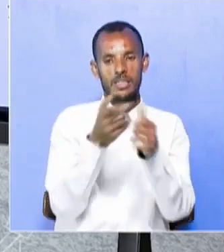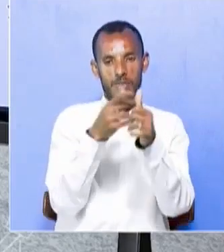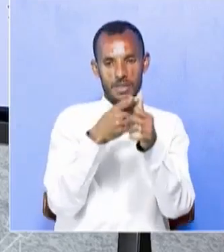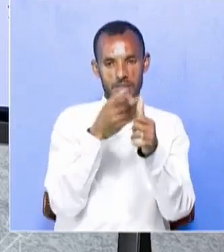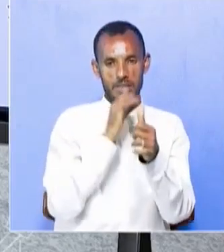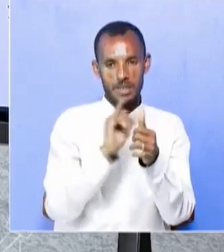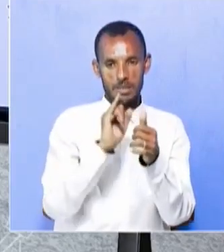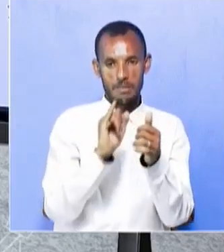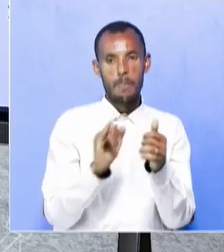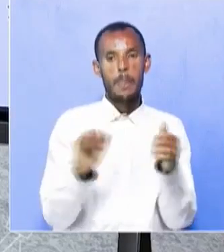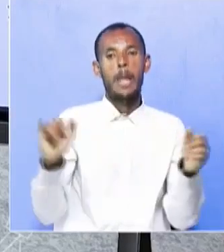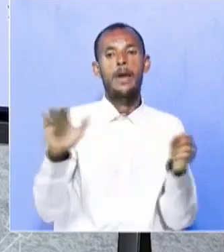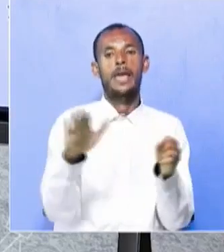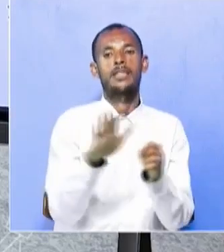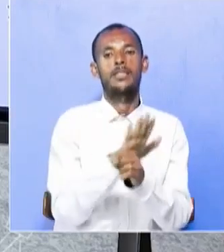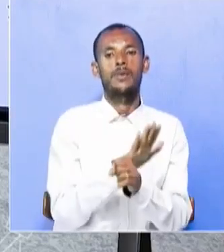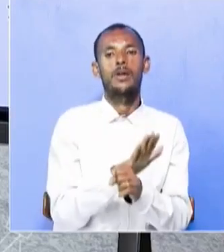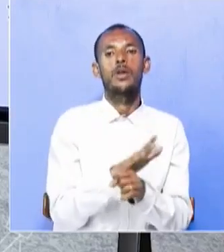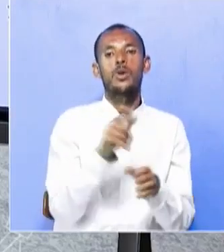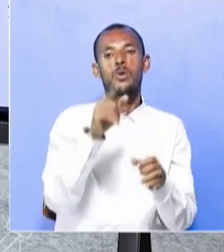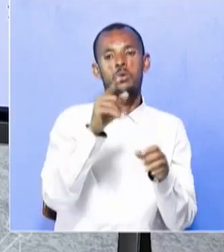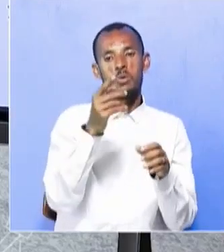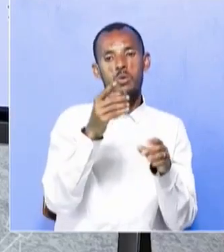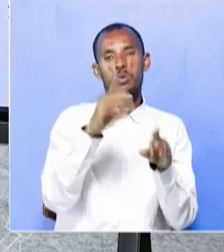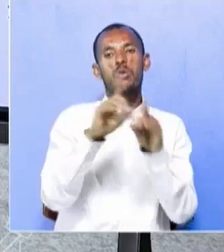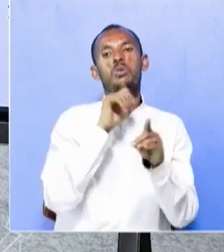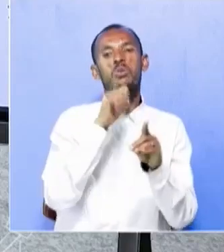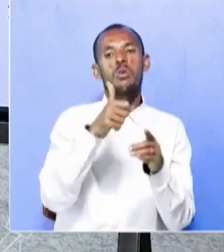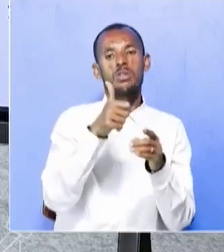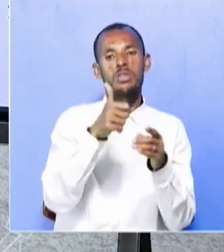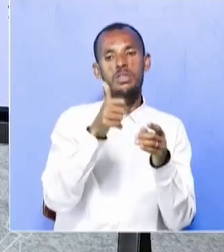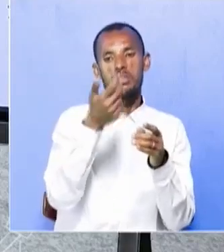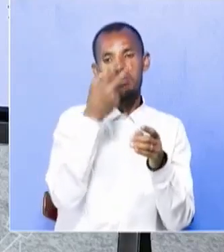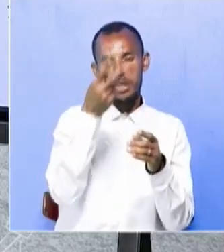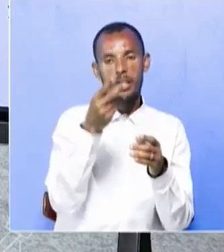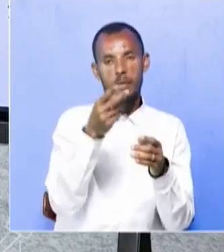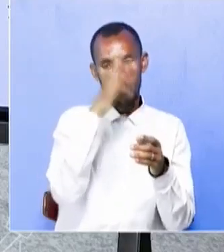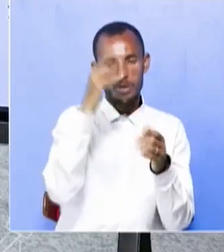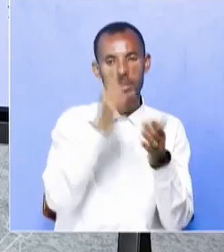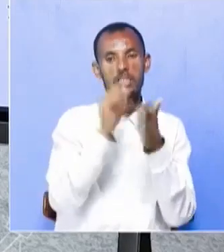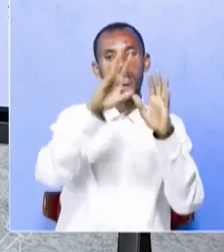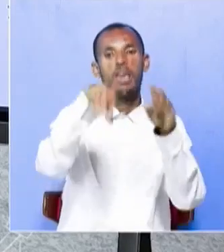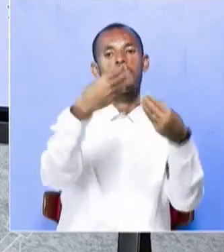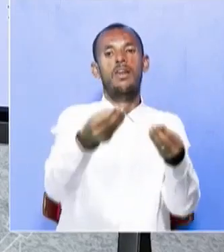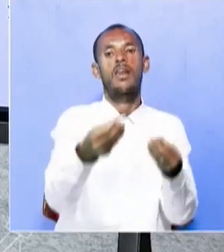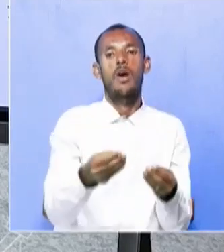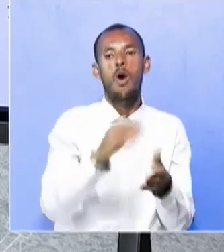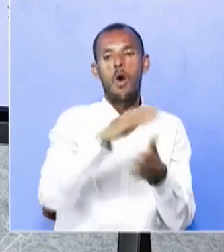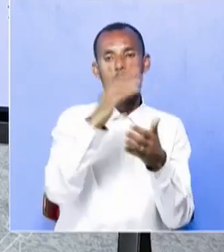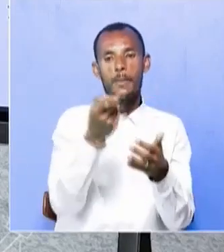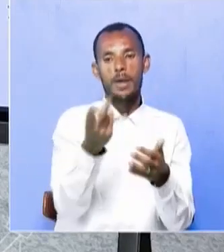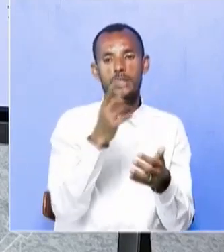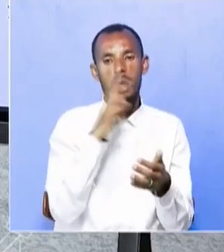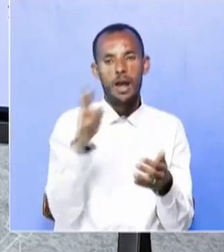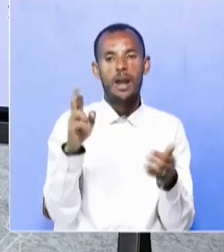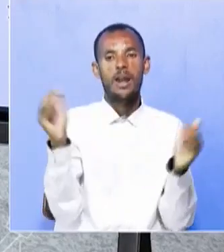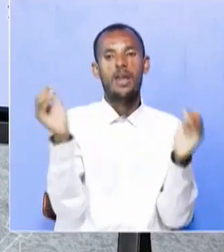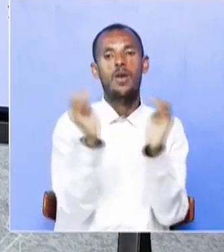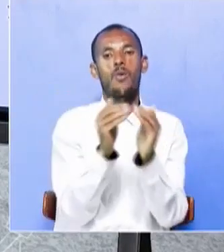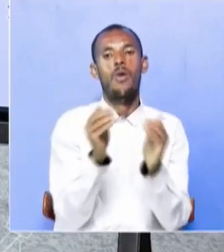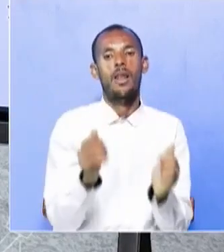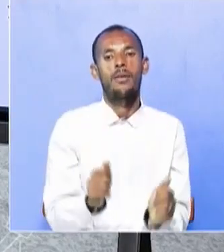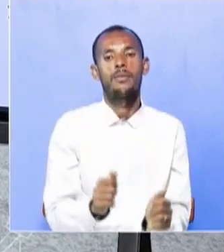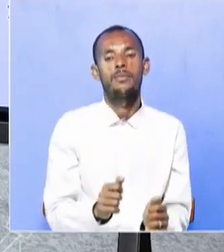the given information, you don't need to check the first condition because it's already given that all pairs of corresponding angles are the